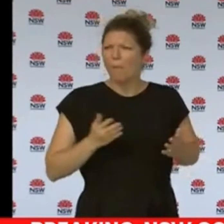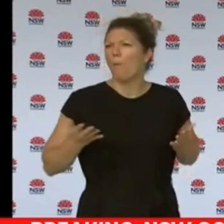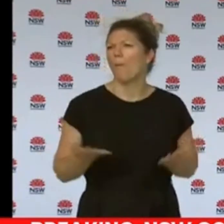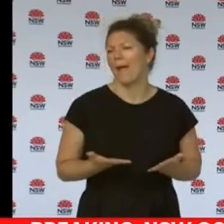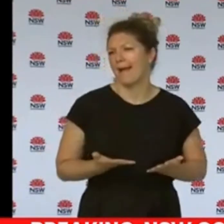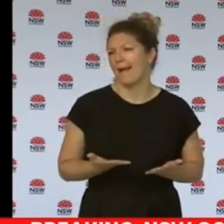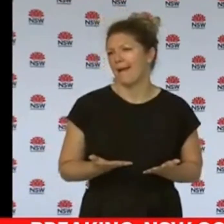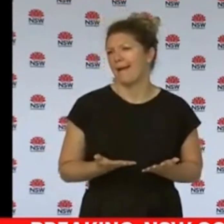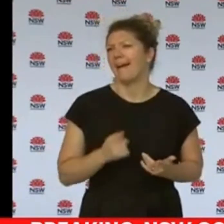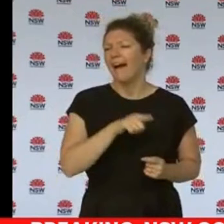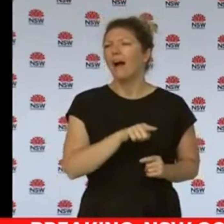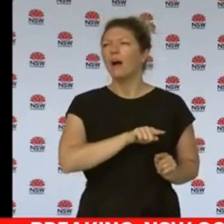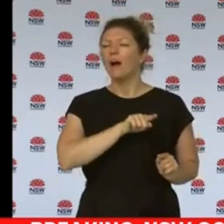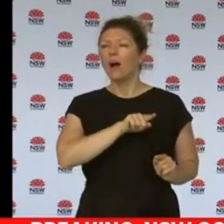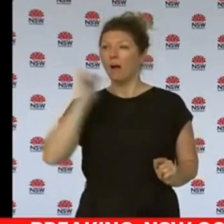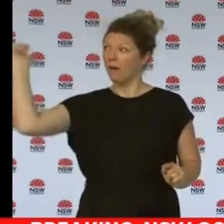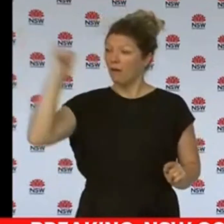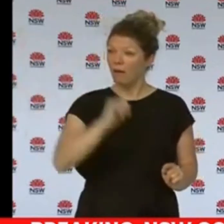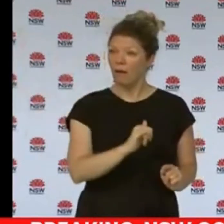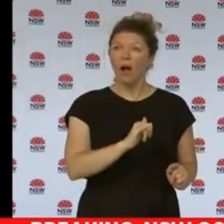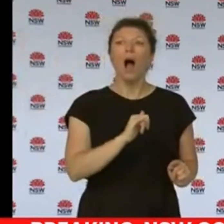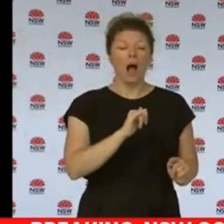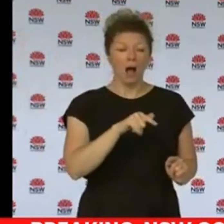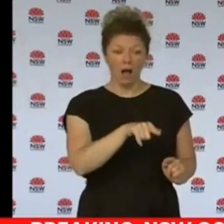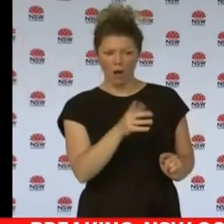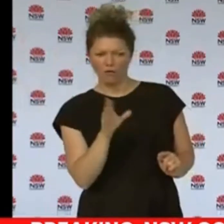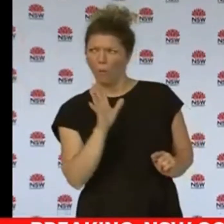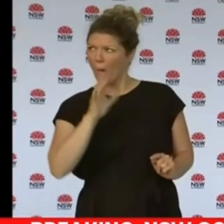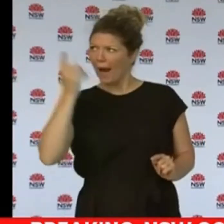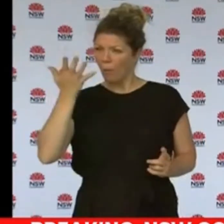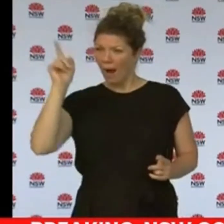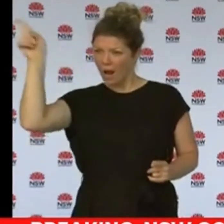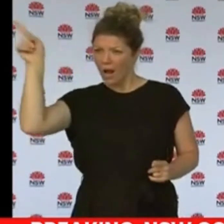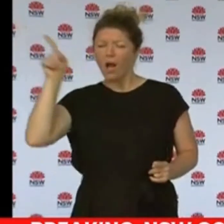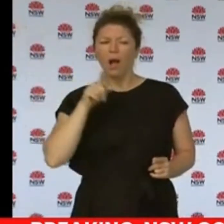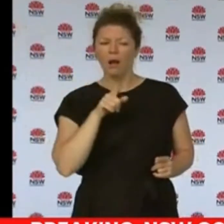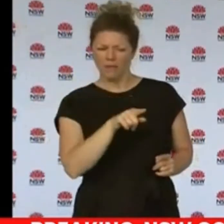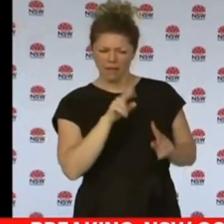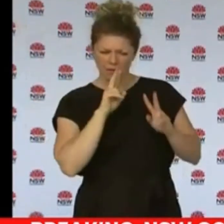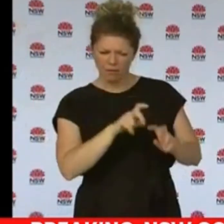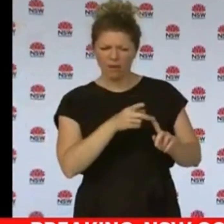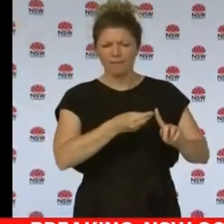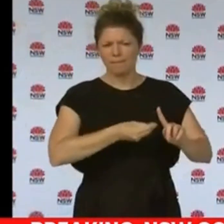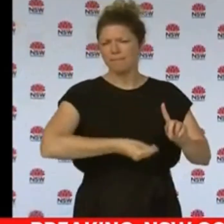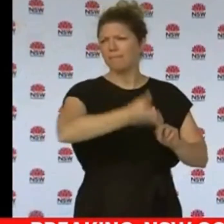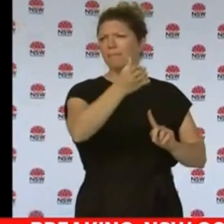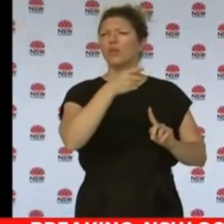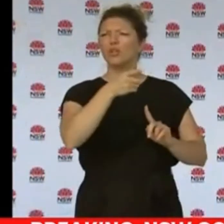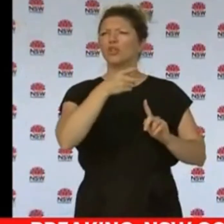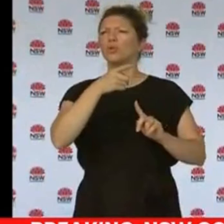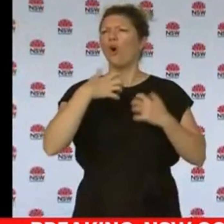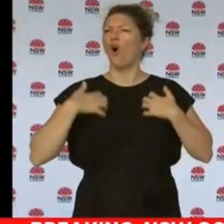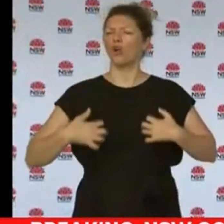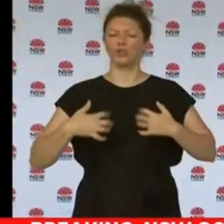initial PCR testing of those travellers. Those specimens then go to the laboratory at Westmead and